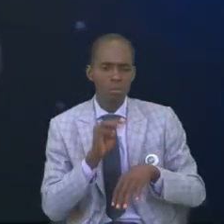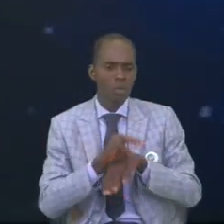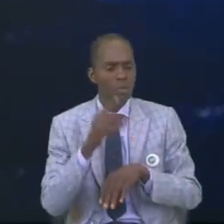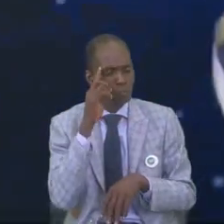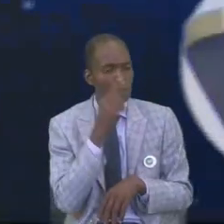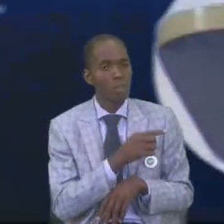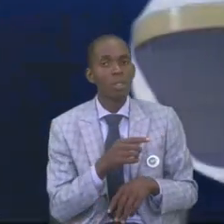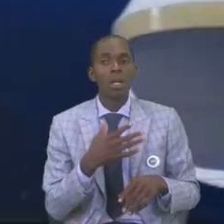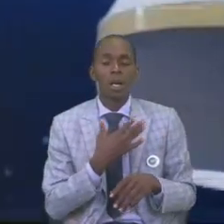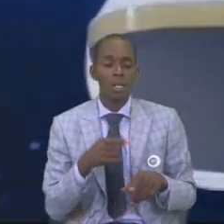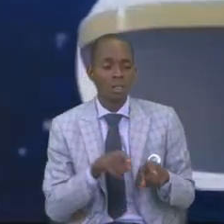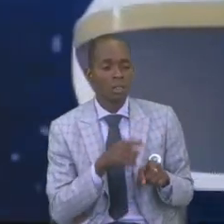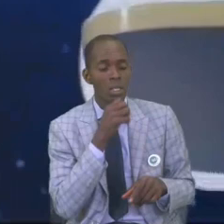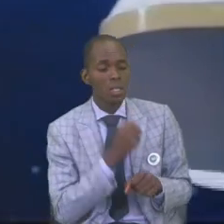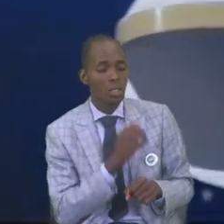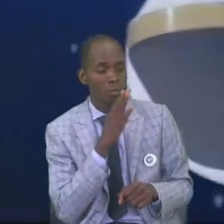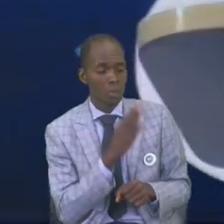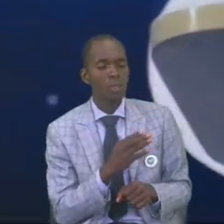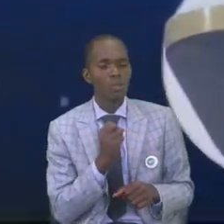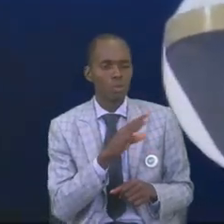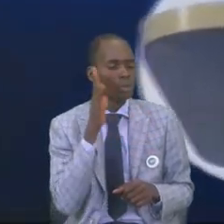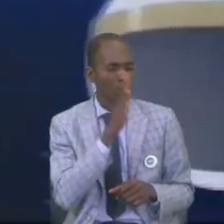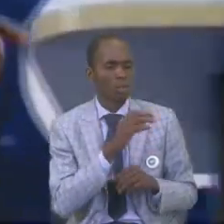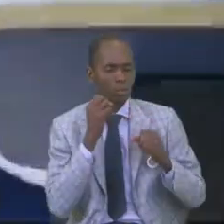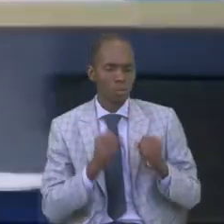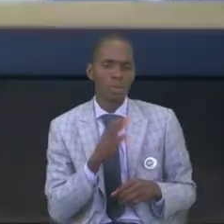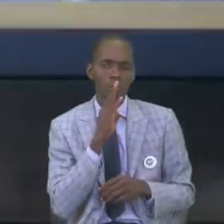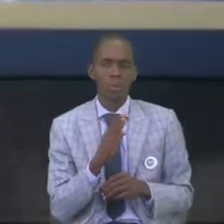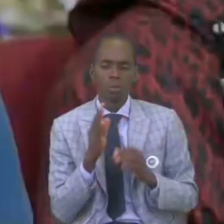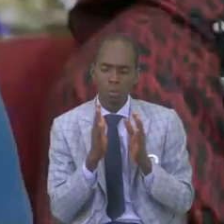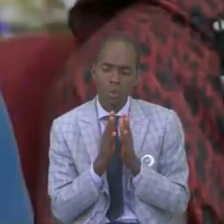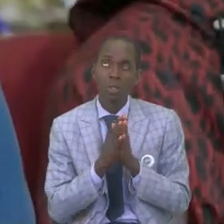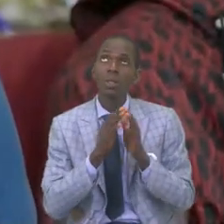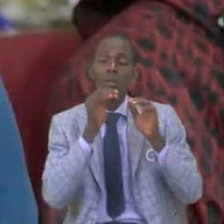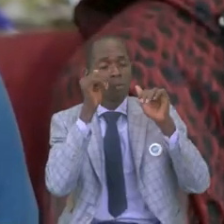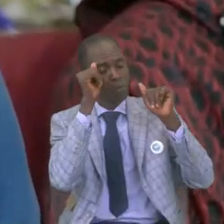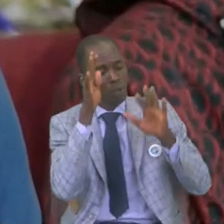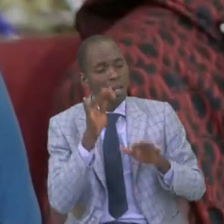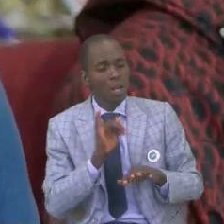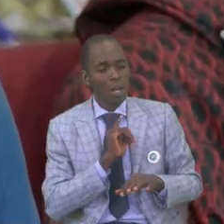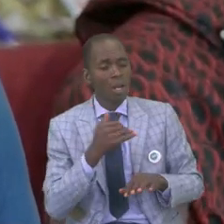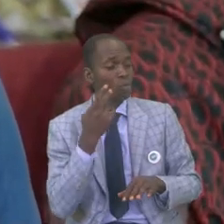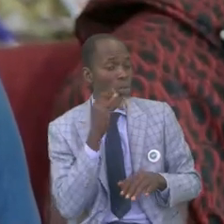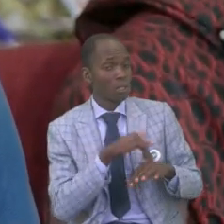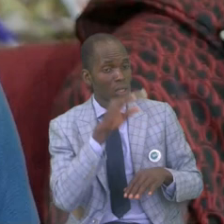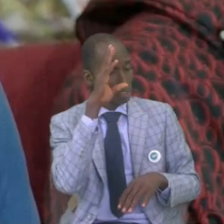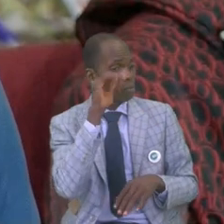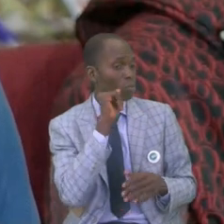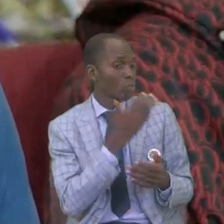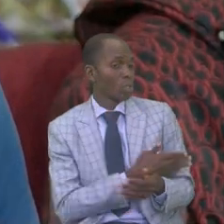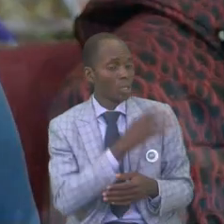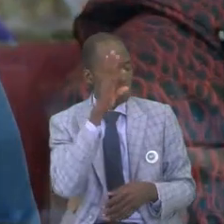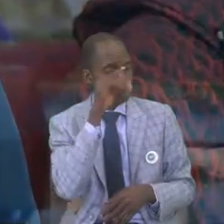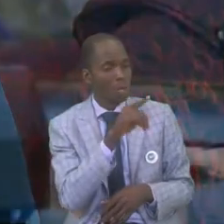Father, look at that, my daughter. Look at that woman. I've appointed her to do something that no other person can